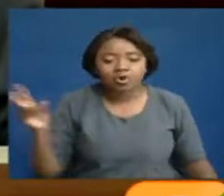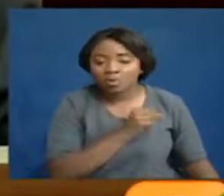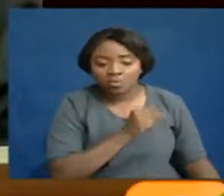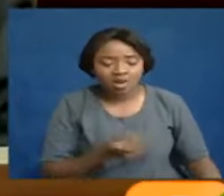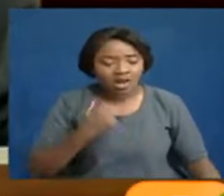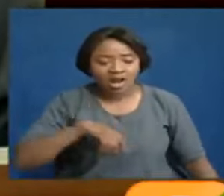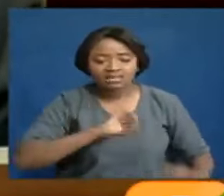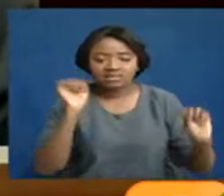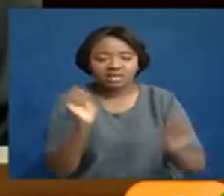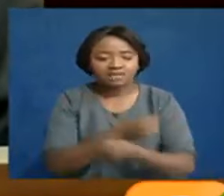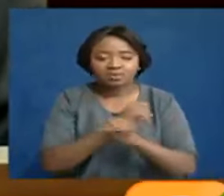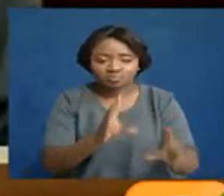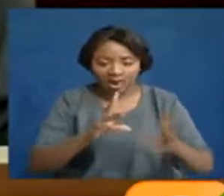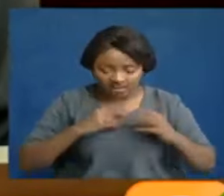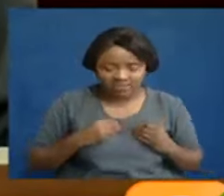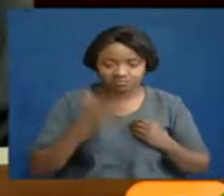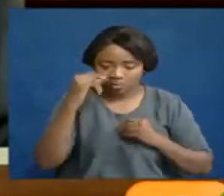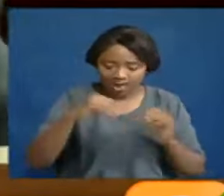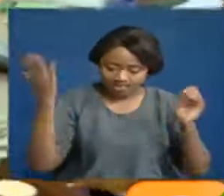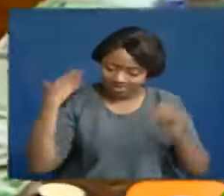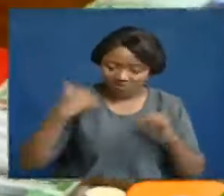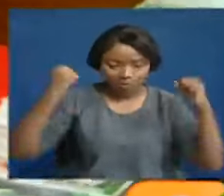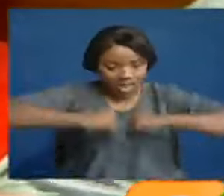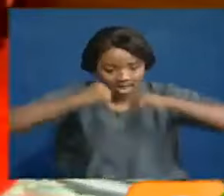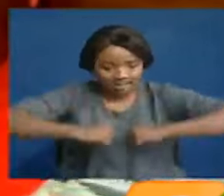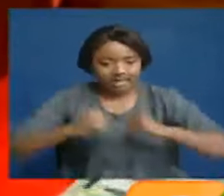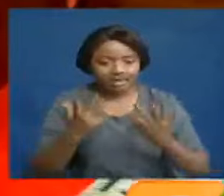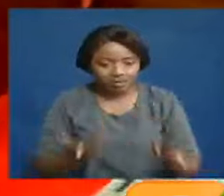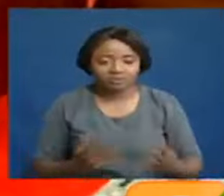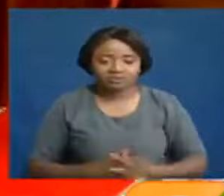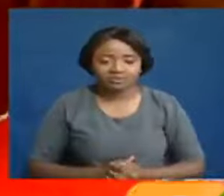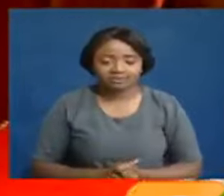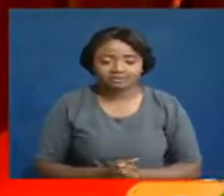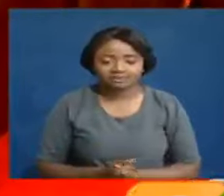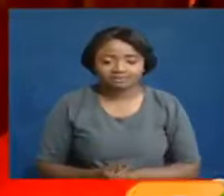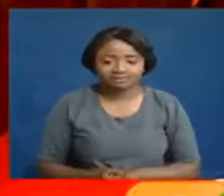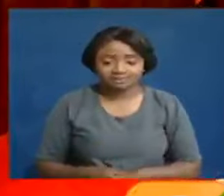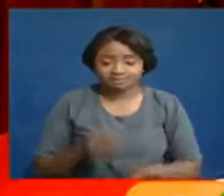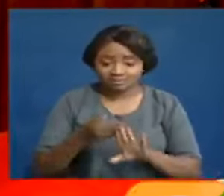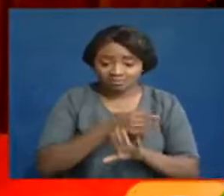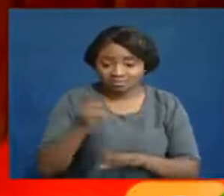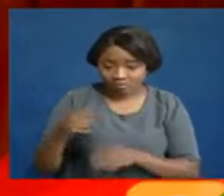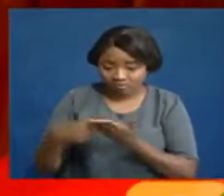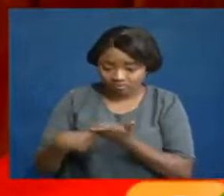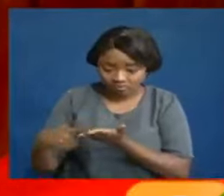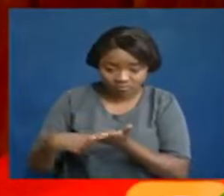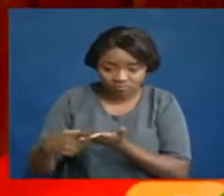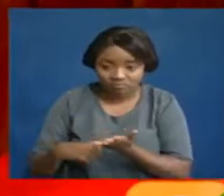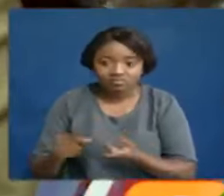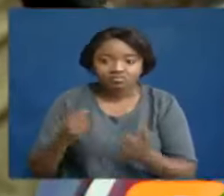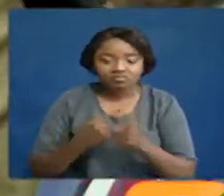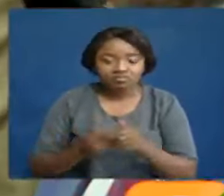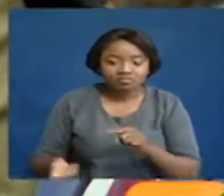conform to the terms and provisions of the return to work formula. But even before the committee could negotiate for a middle ground, a spanner was thrown